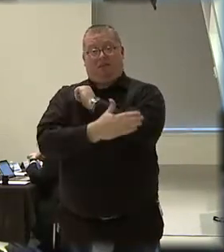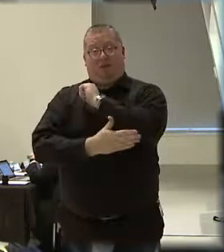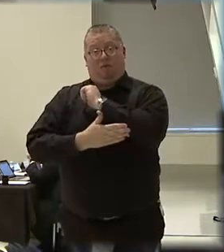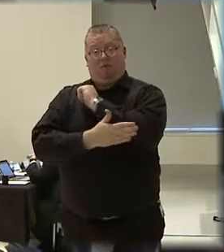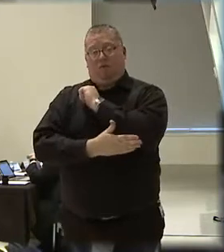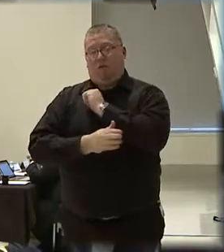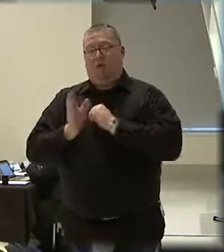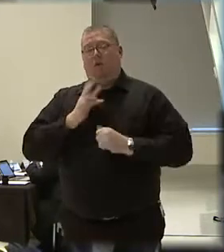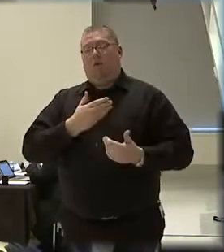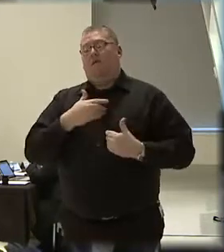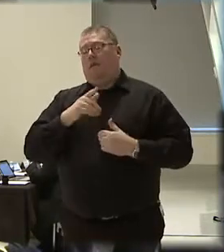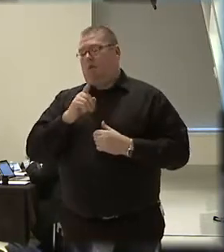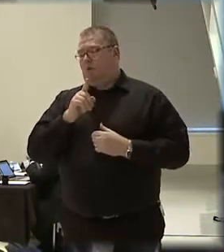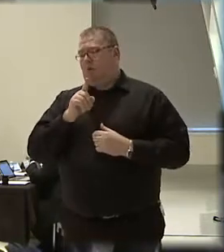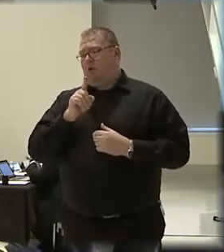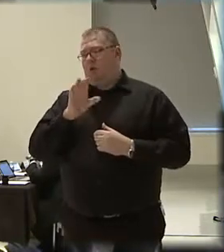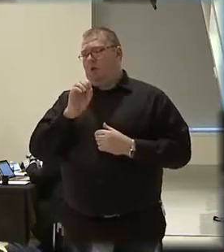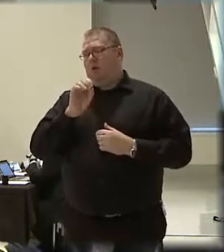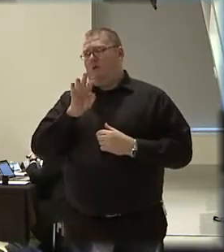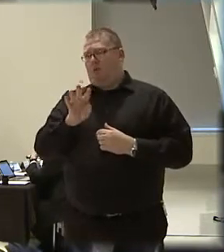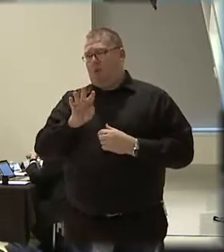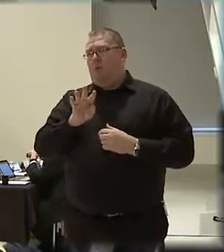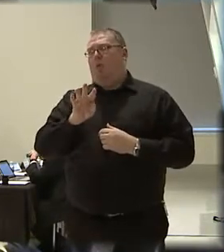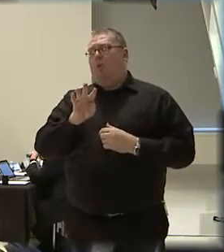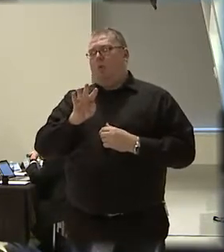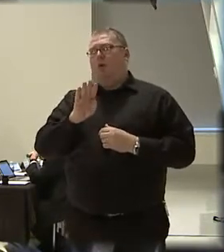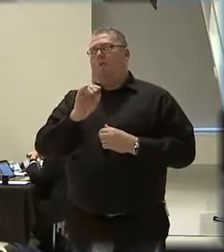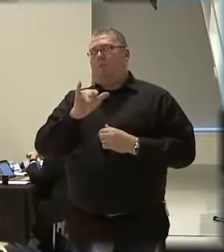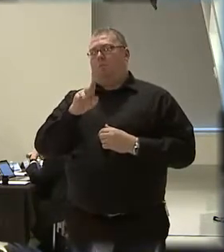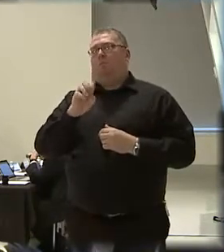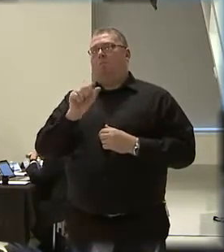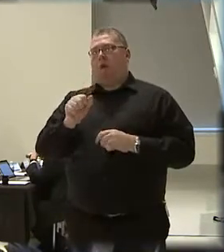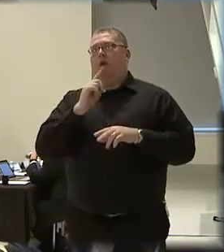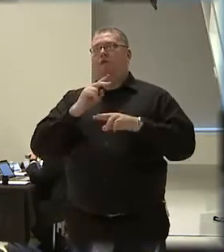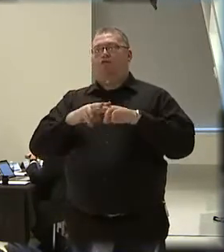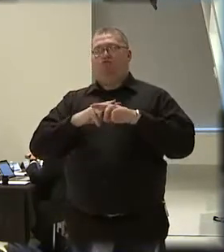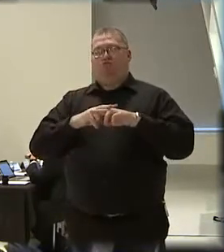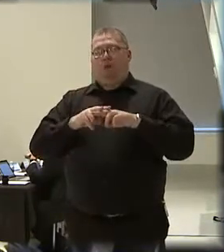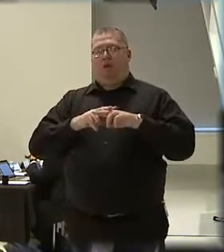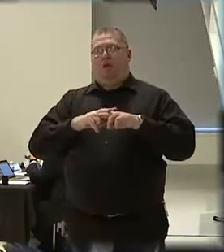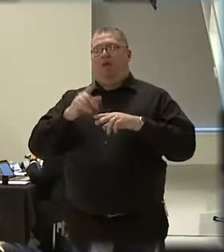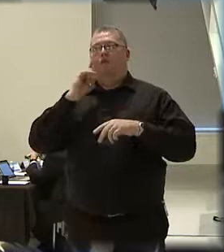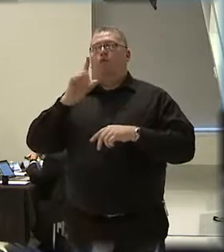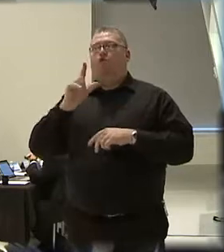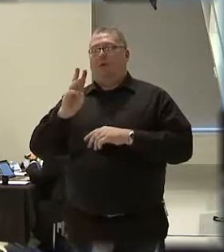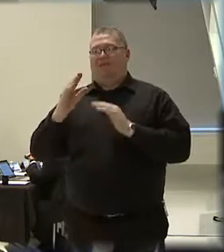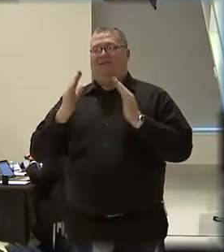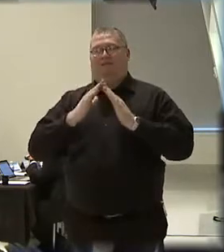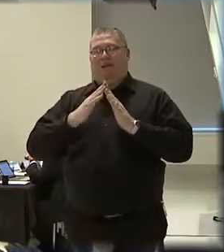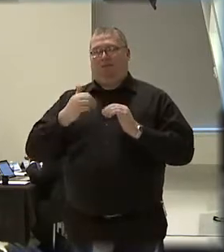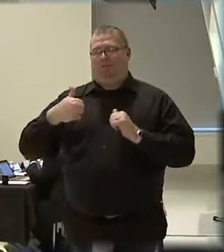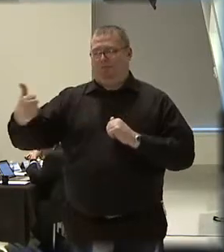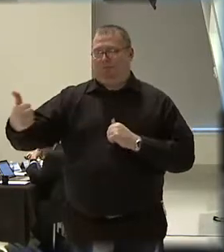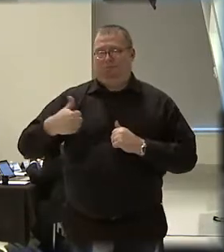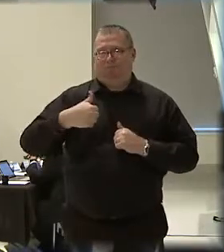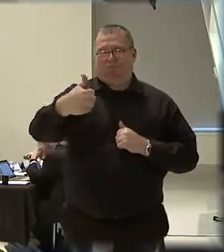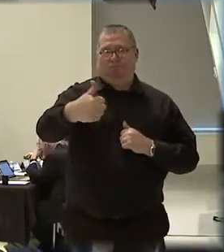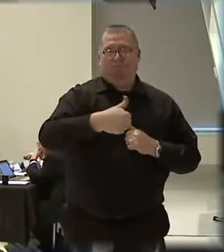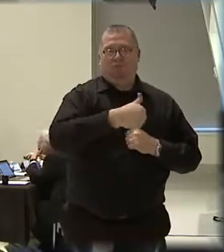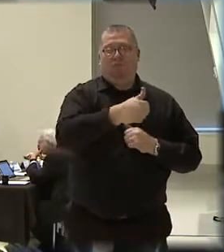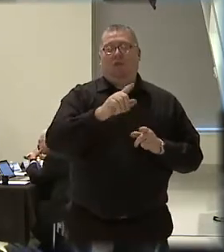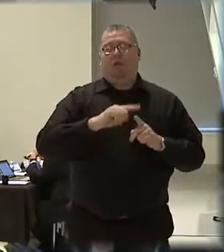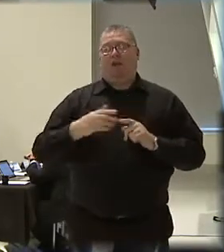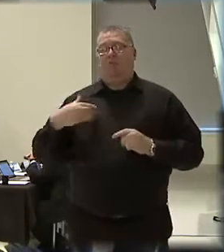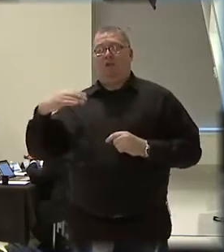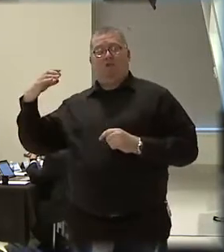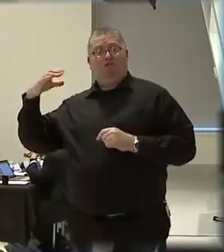has 104 miles of linear trackway, travels through 4 counties and 26 cities. My tenure as chief